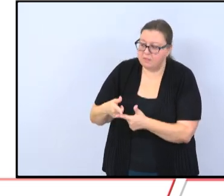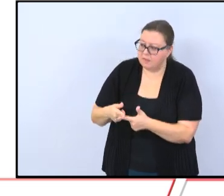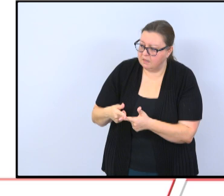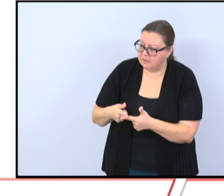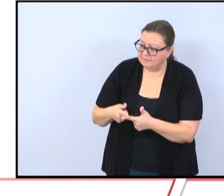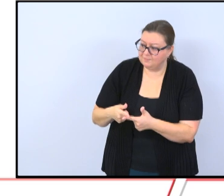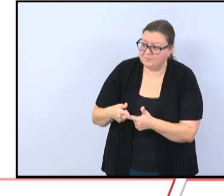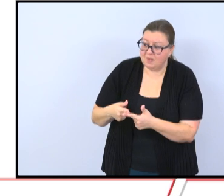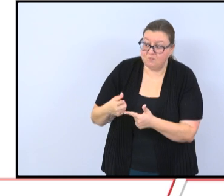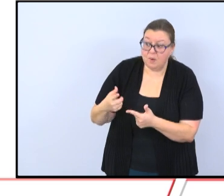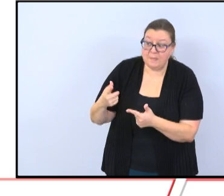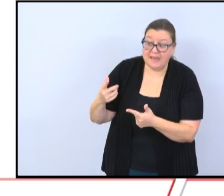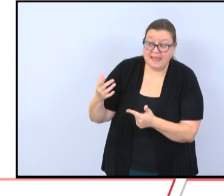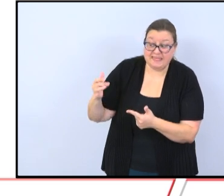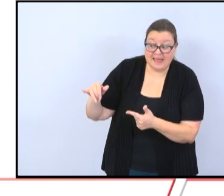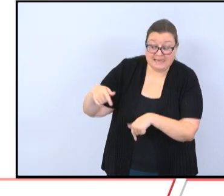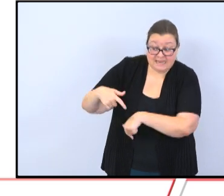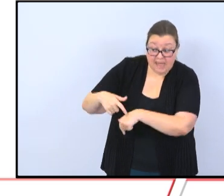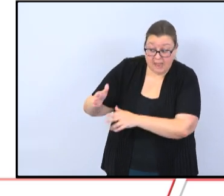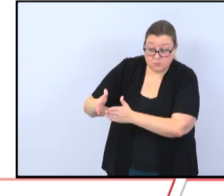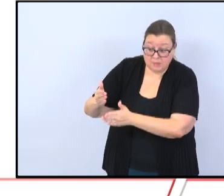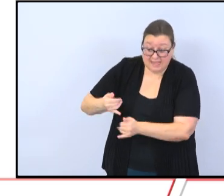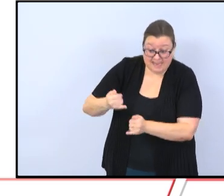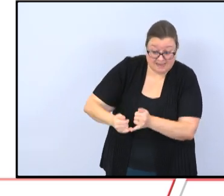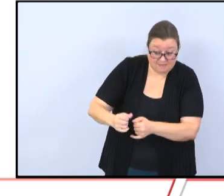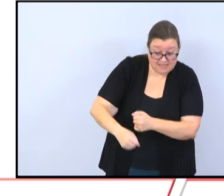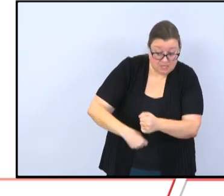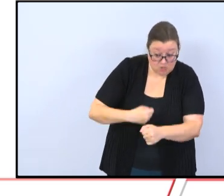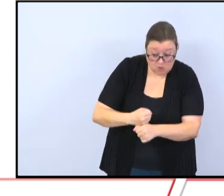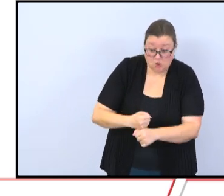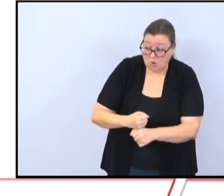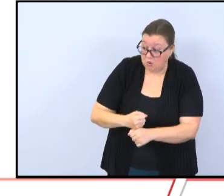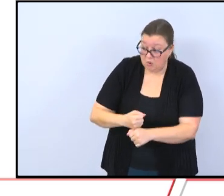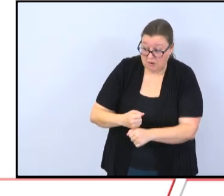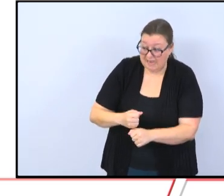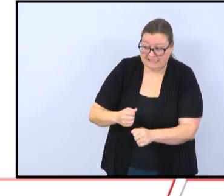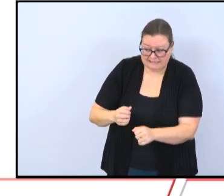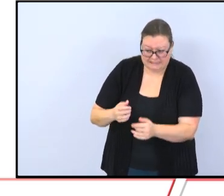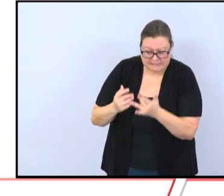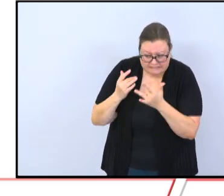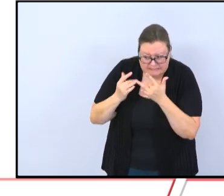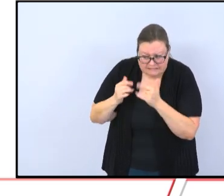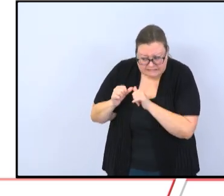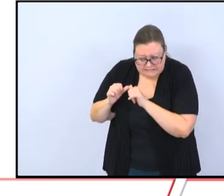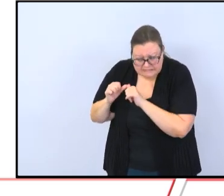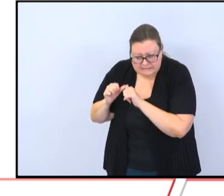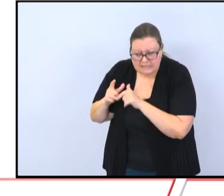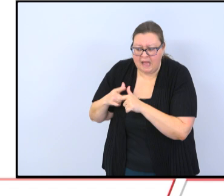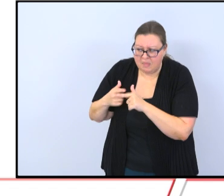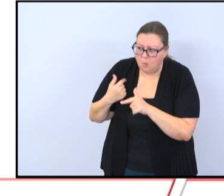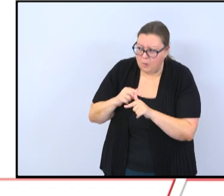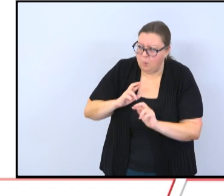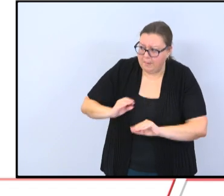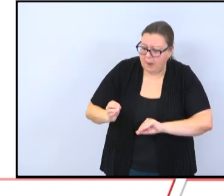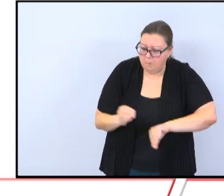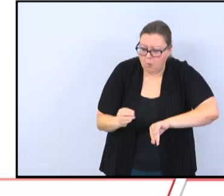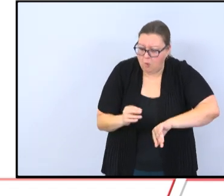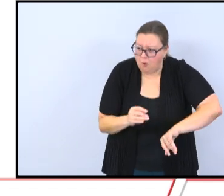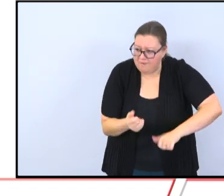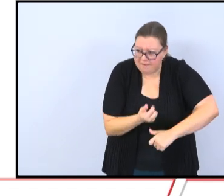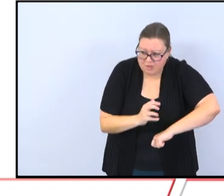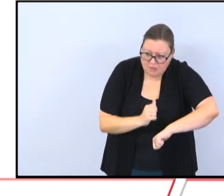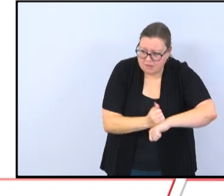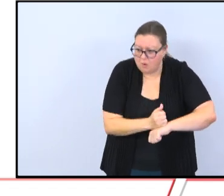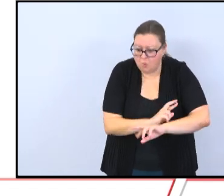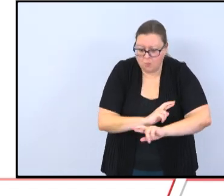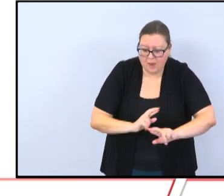do without between that period of time and the end of the school year, so that we get a bunch of things moved over there and ready for them to get there